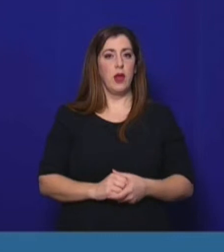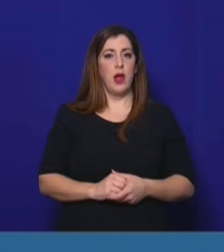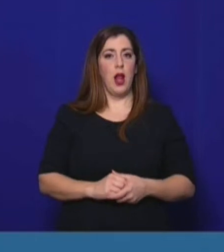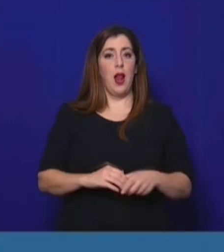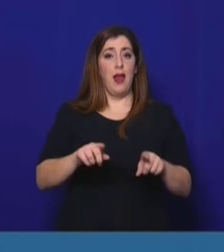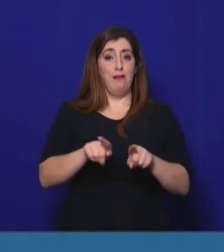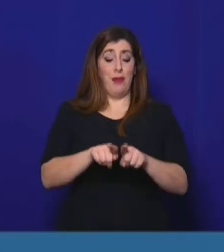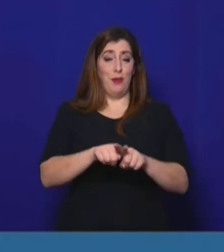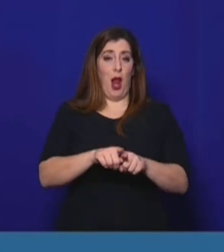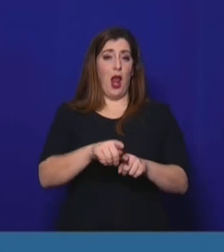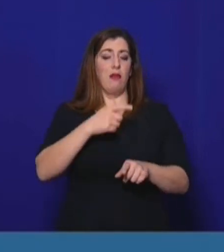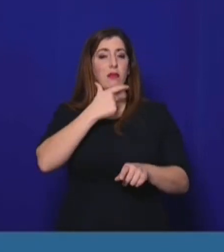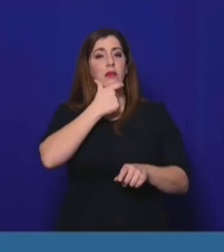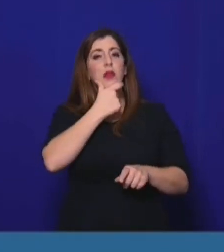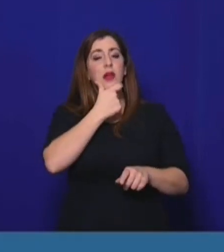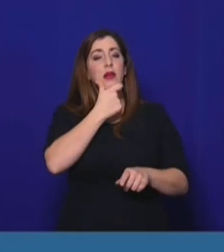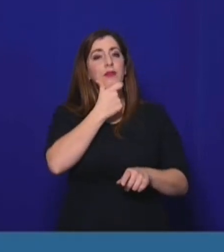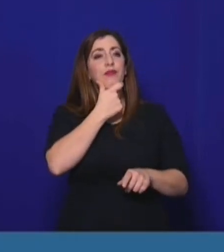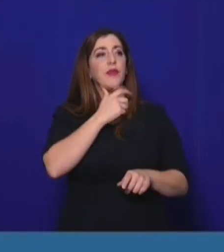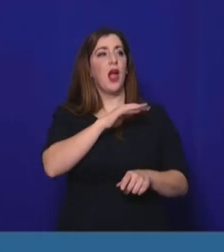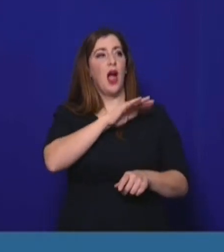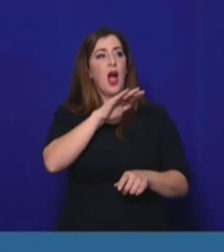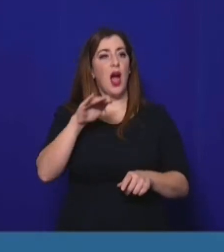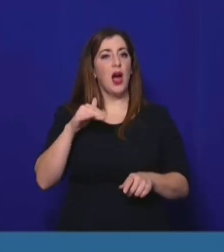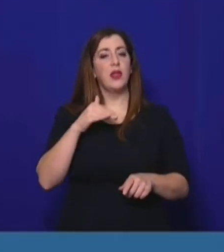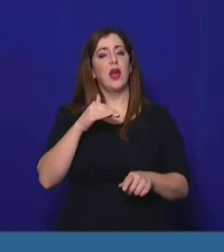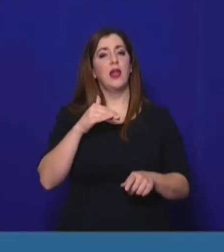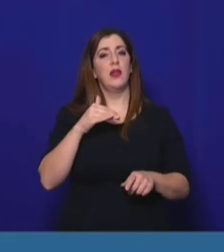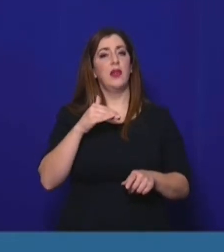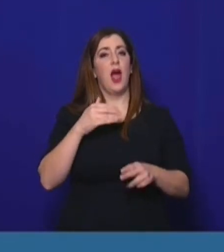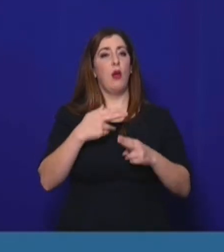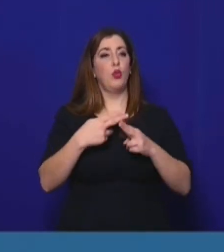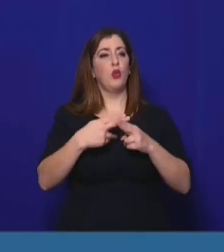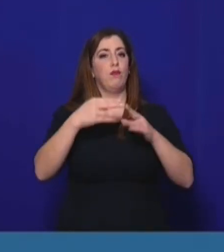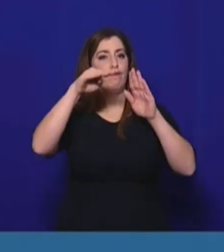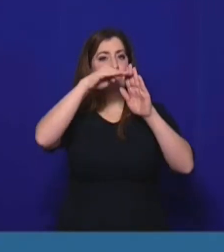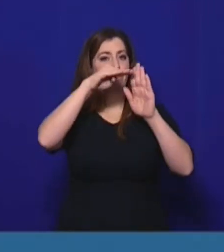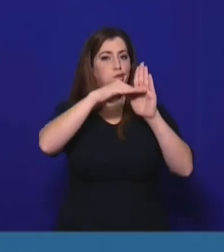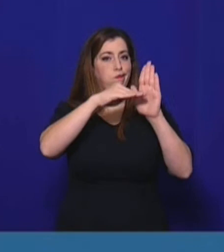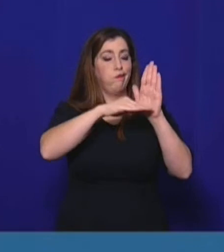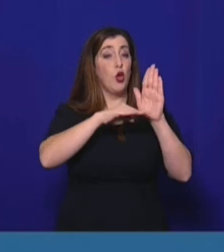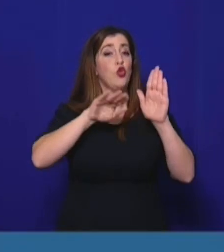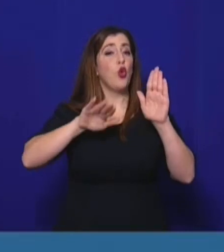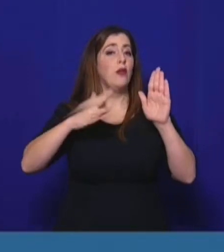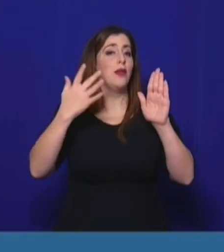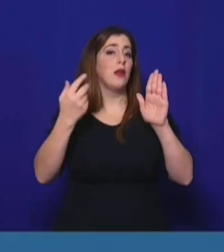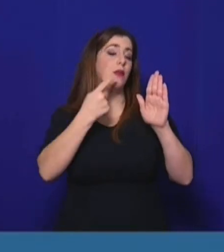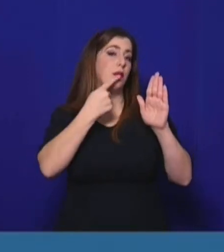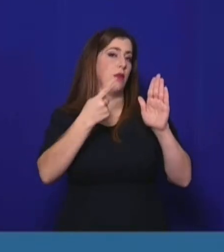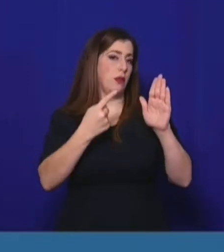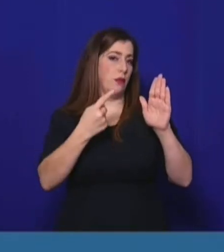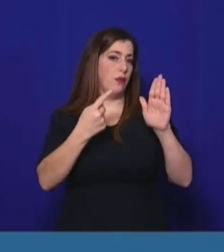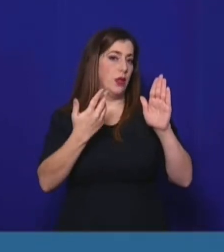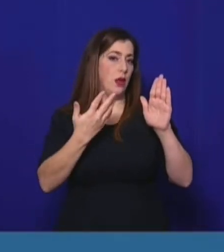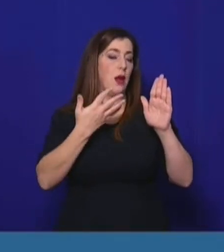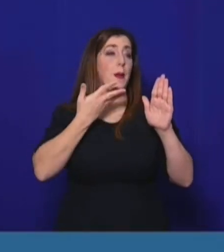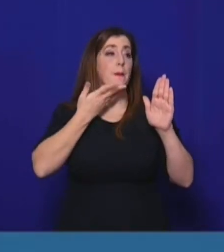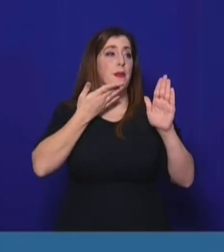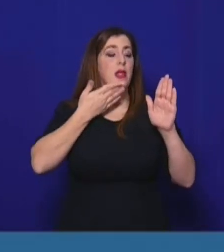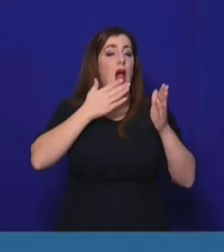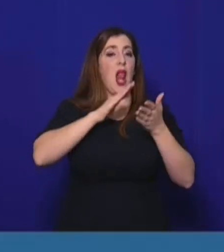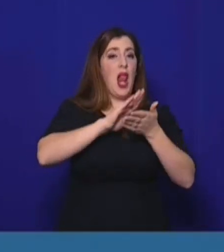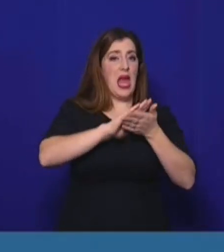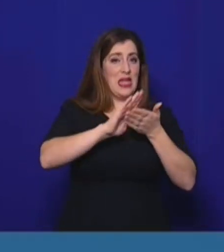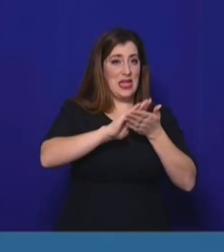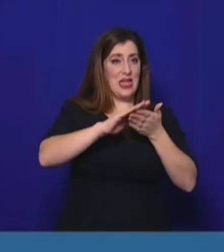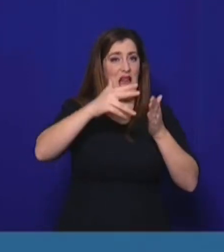bħal l-Ingilterra qegħdin ningħataw priorità skont l-age group. Ġifieri kif aħna nkunu nnexxina nlaqmu dawn l-85 plus u mbagħad